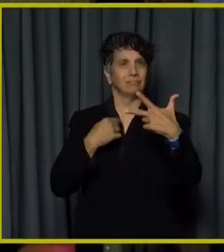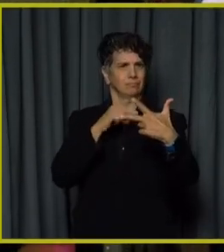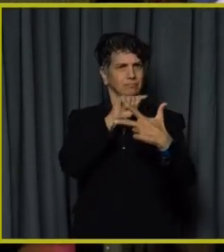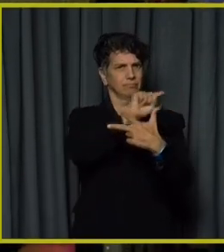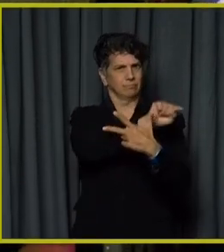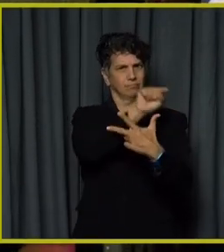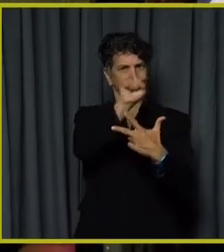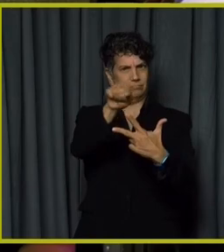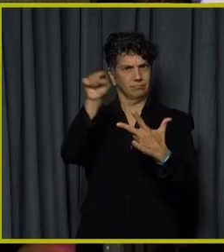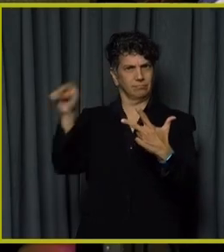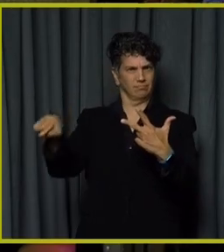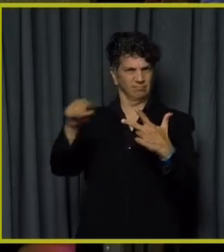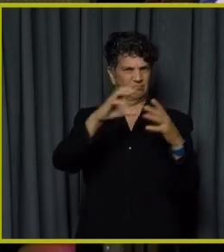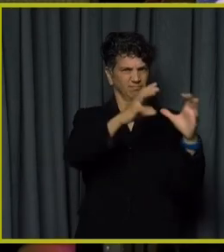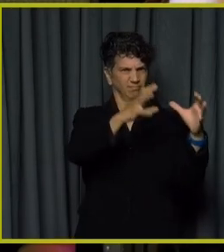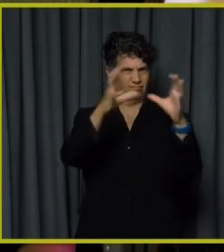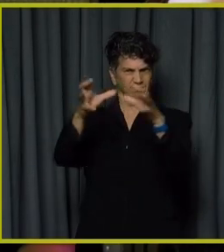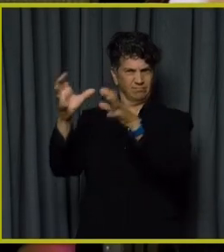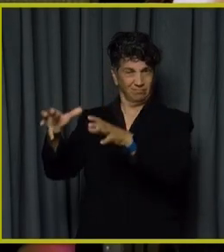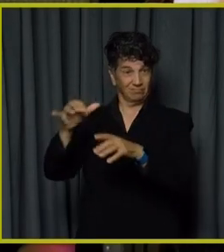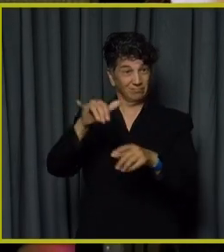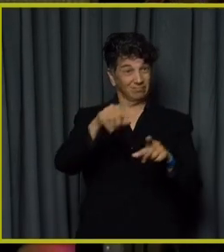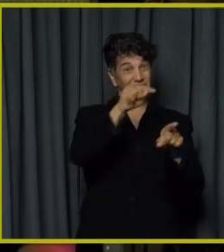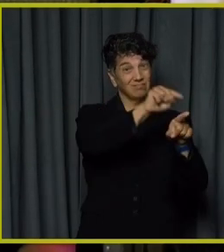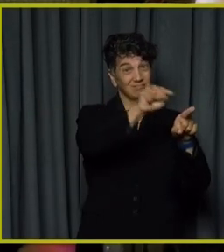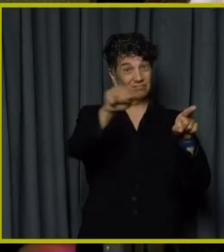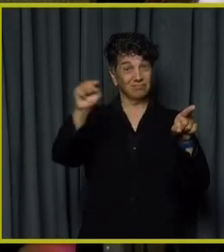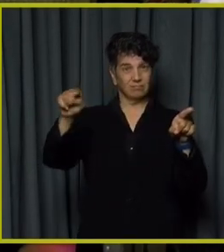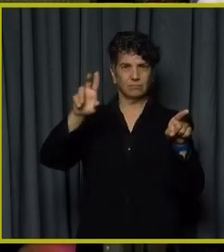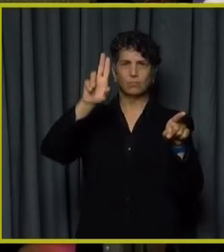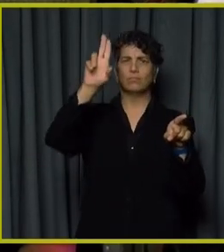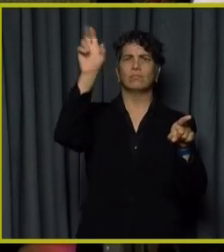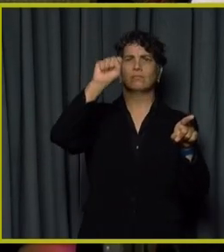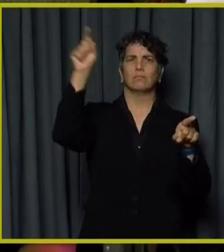area has been declared by the United States government as toxic.